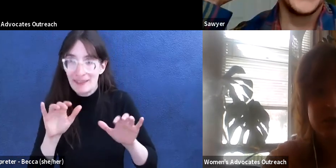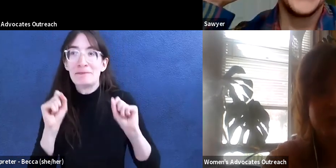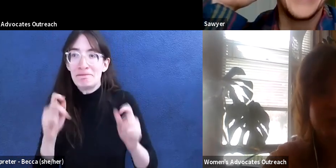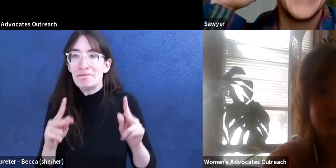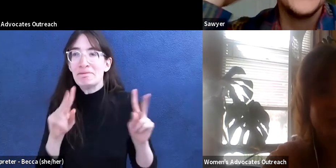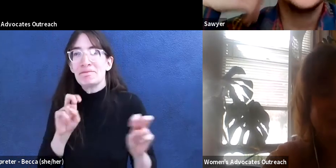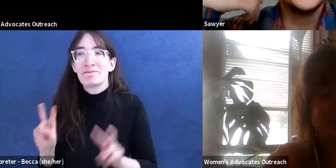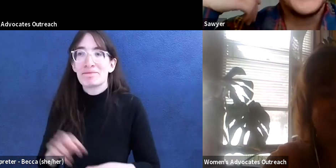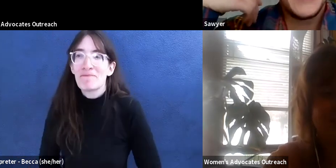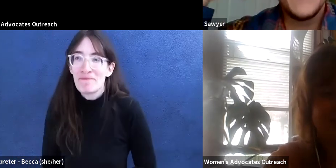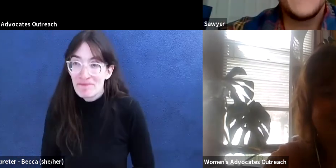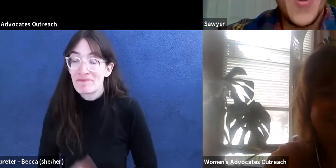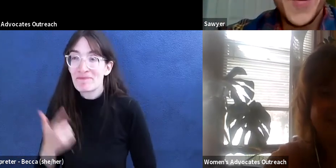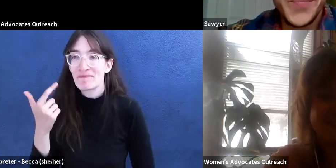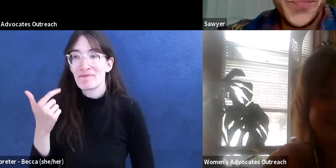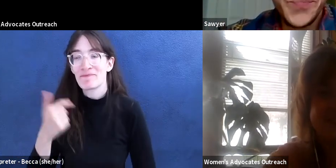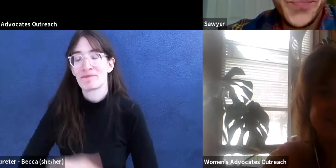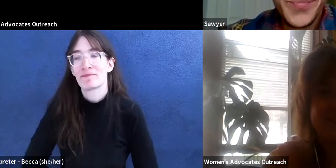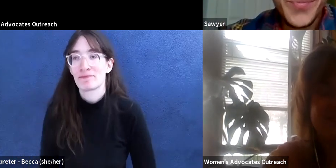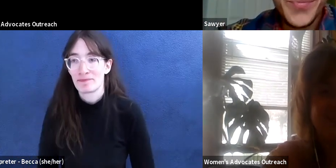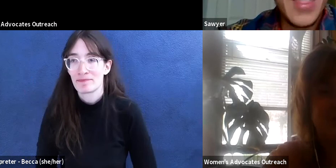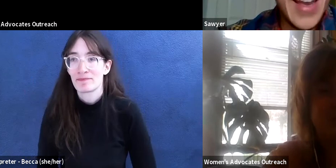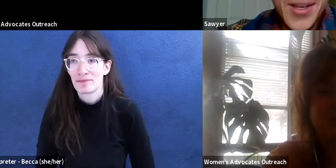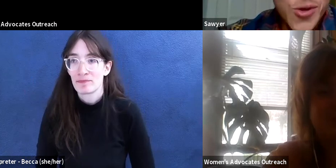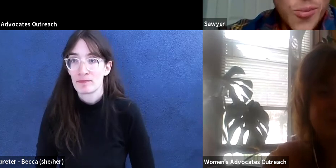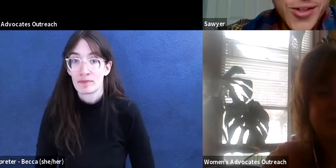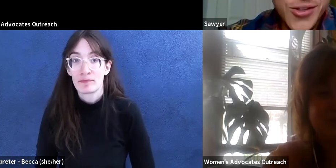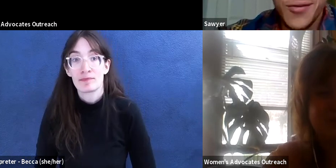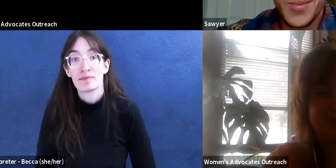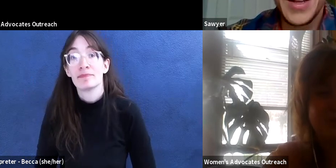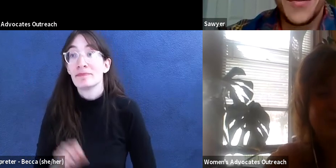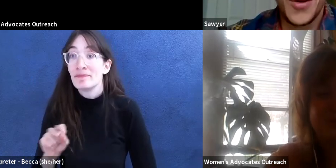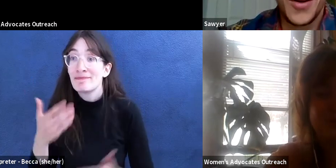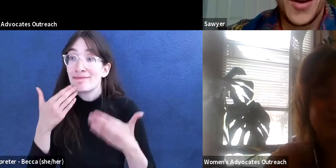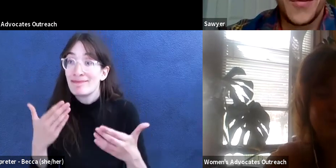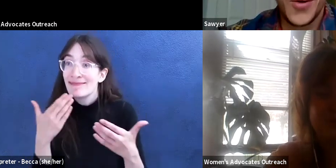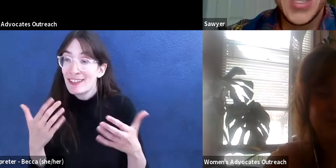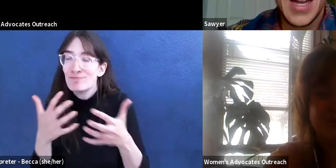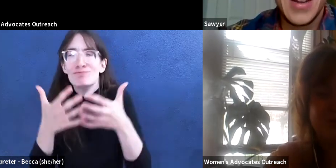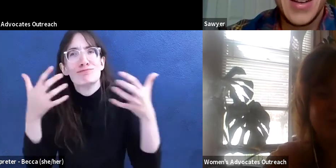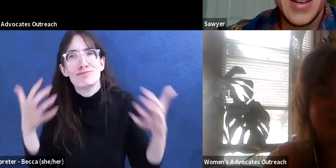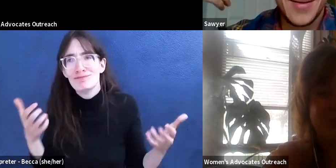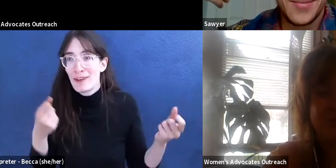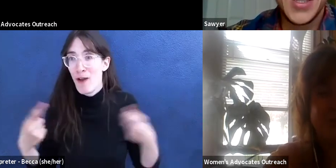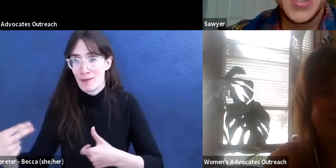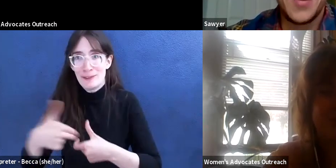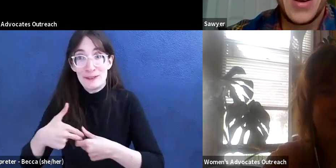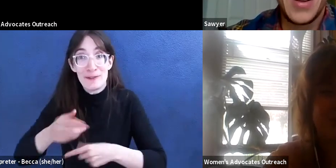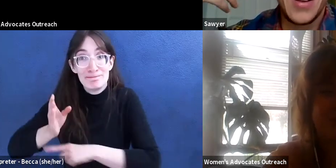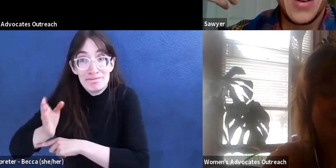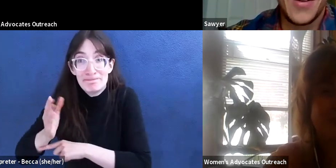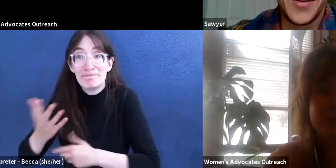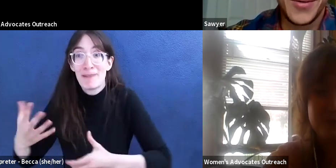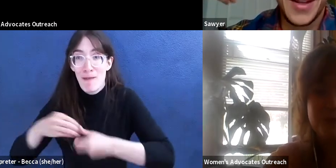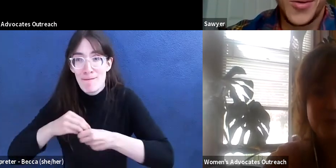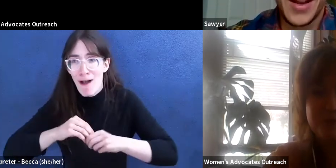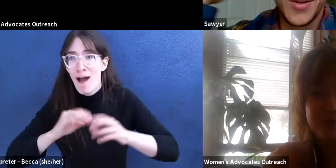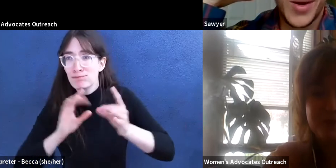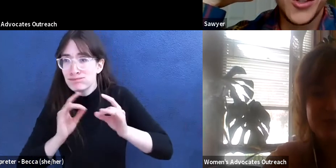know that there isn't like pressure, that like it's okay if they don't